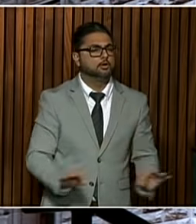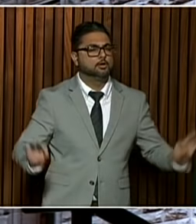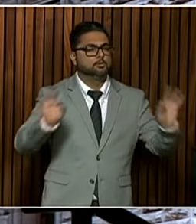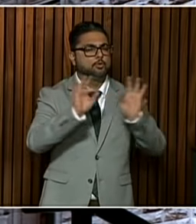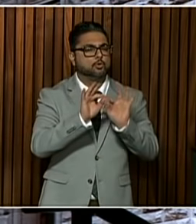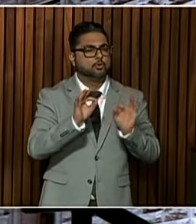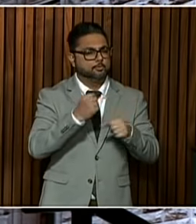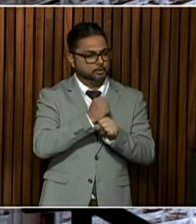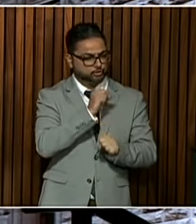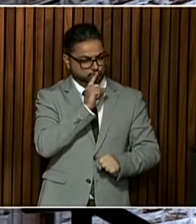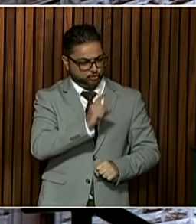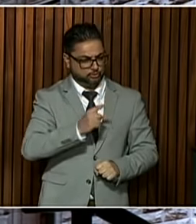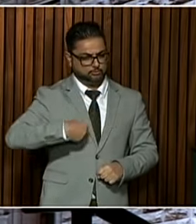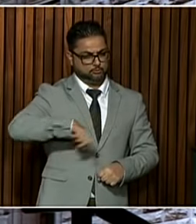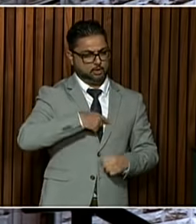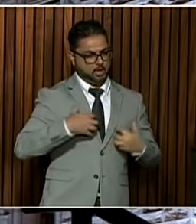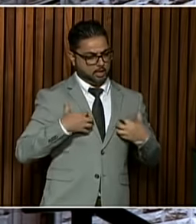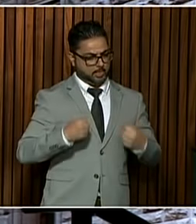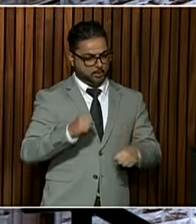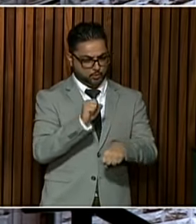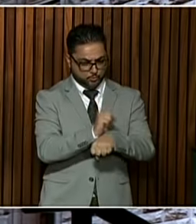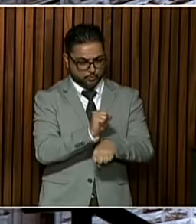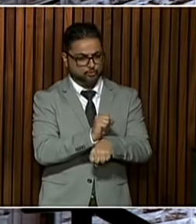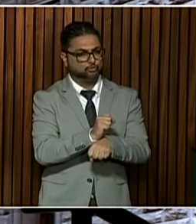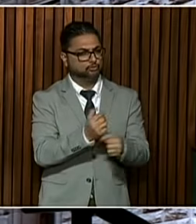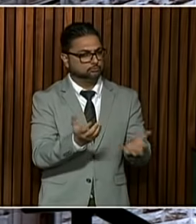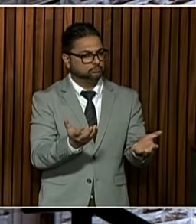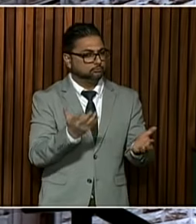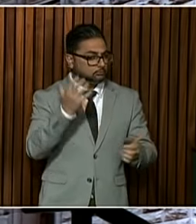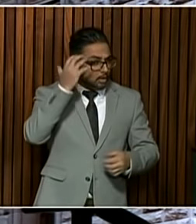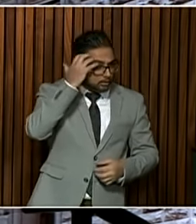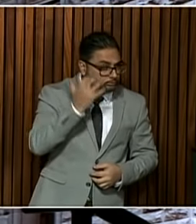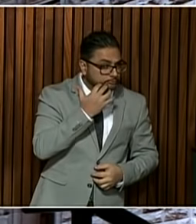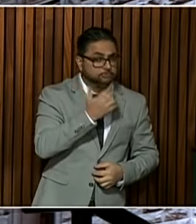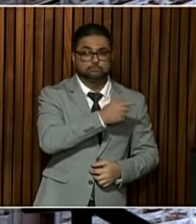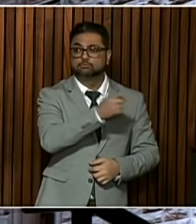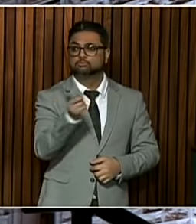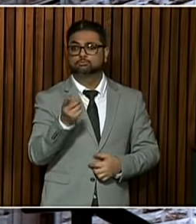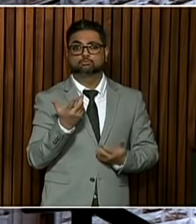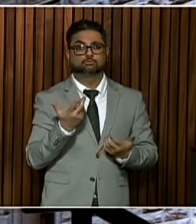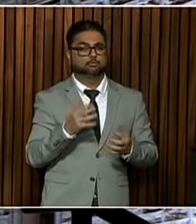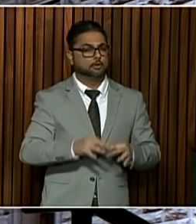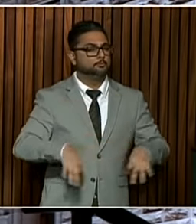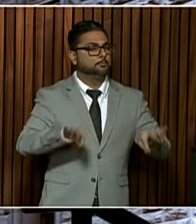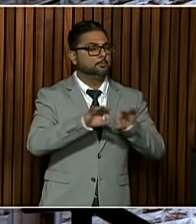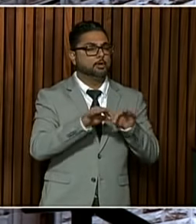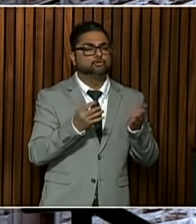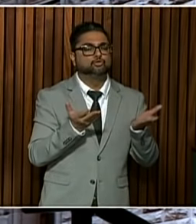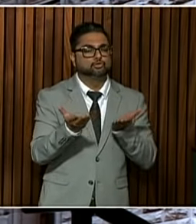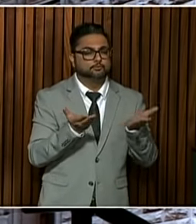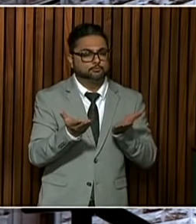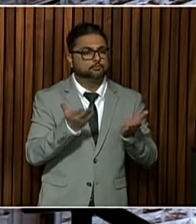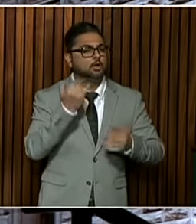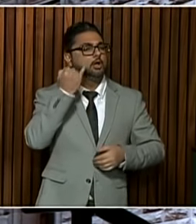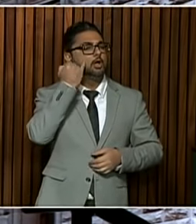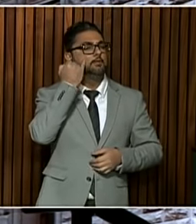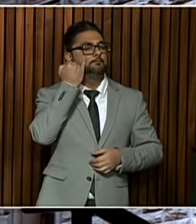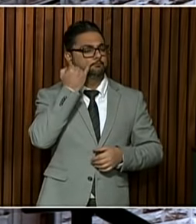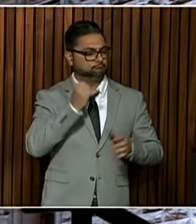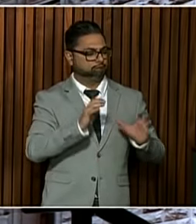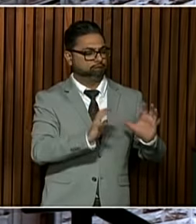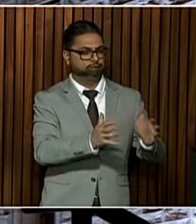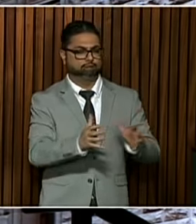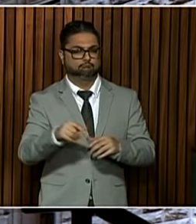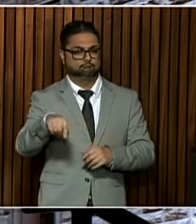healthcare facilities, and all those involved in those essential services, whether it's dealing with the homeless and different groups like that,